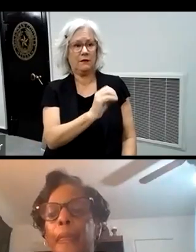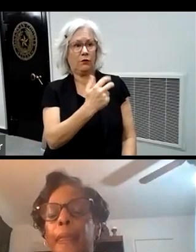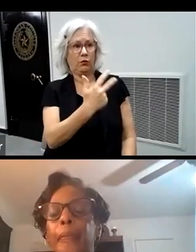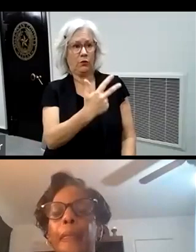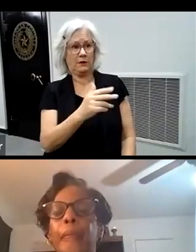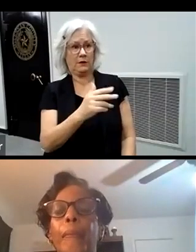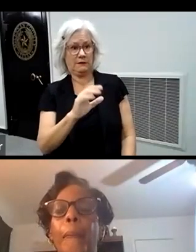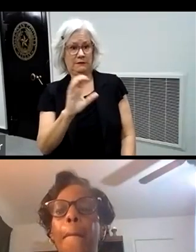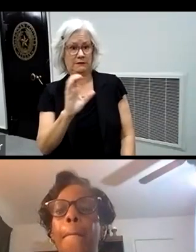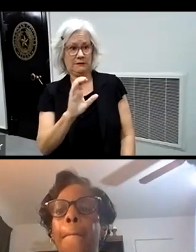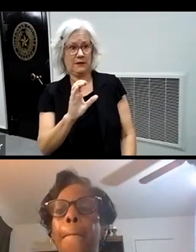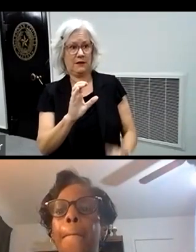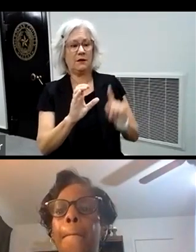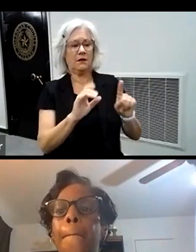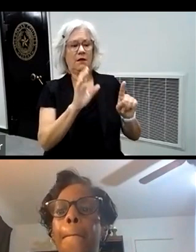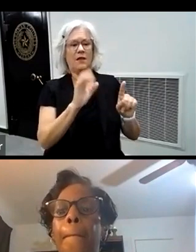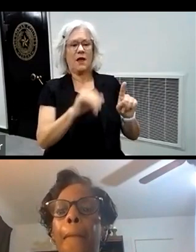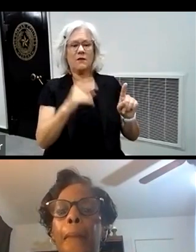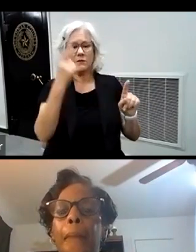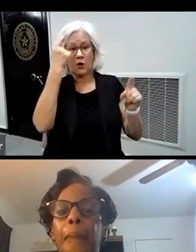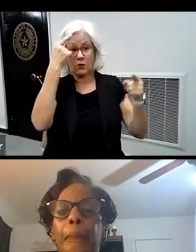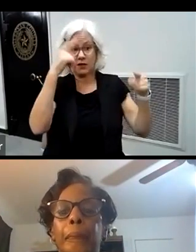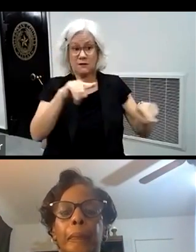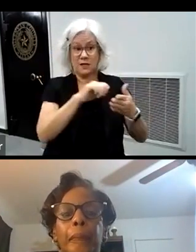E3C that was pulled under the consent agenda.